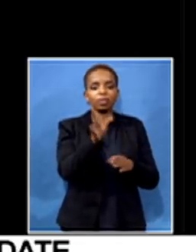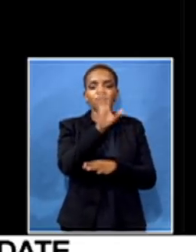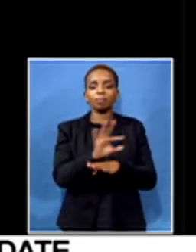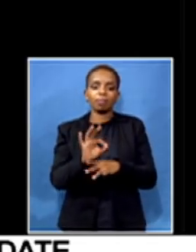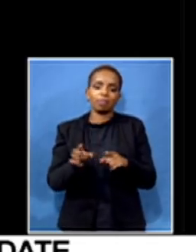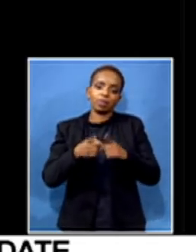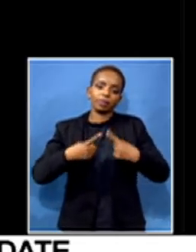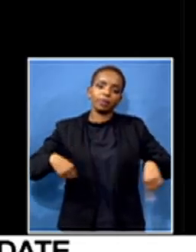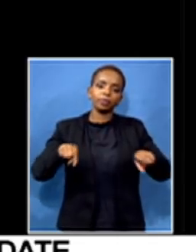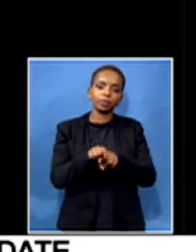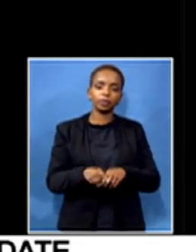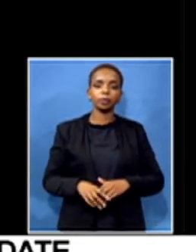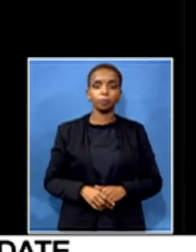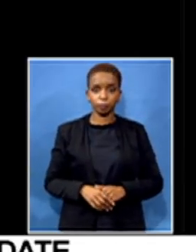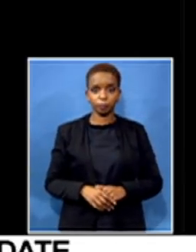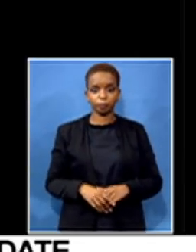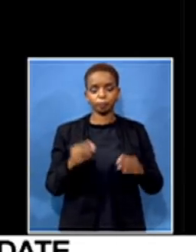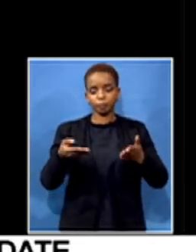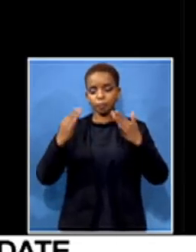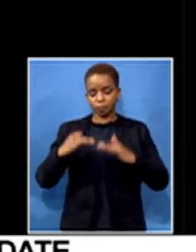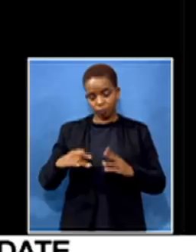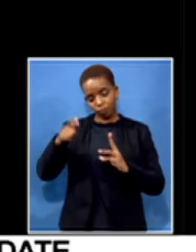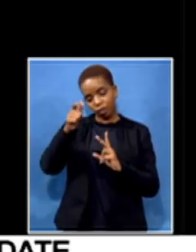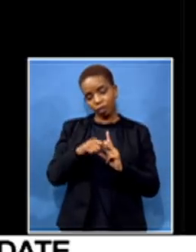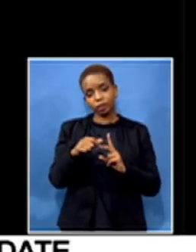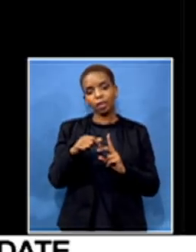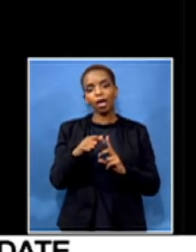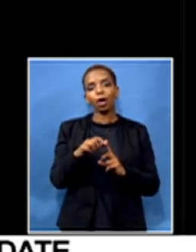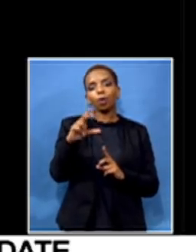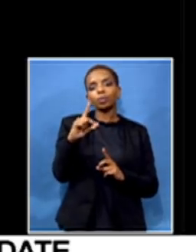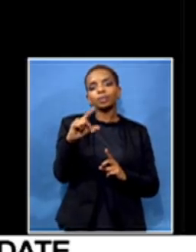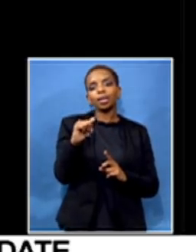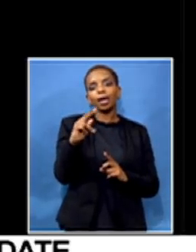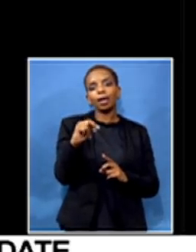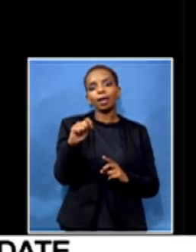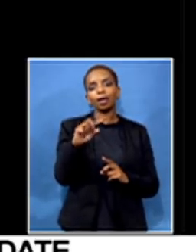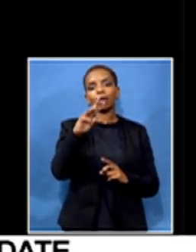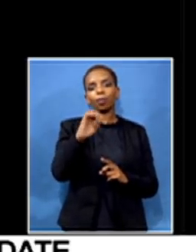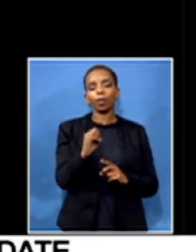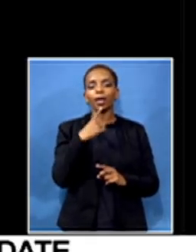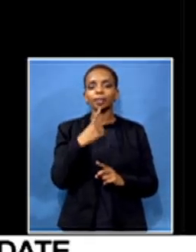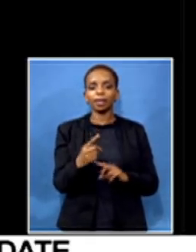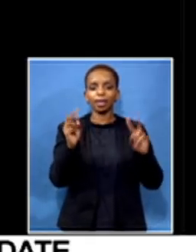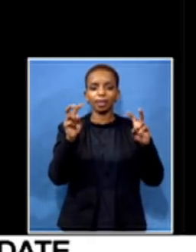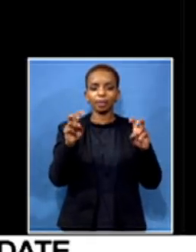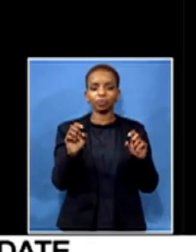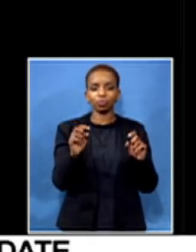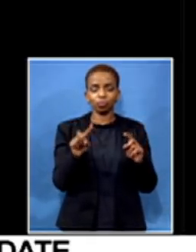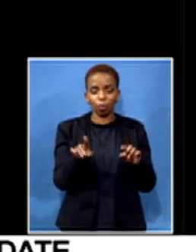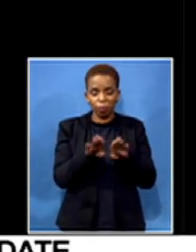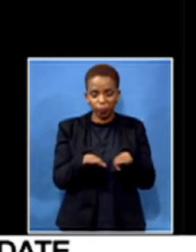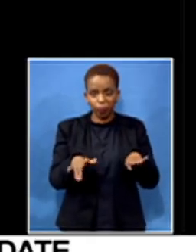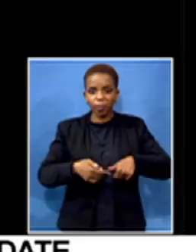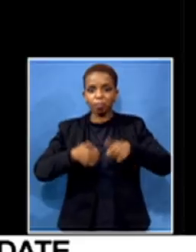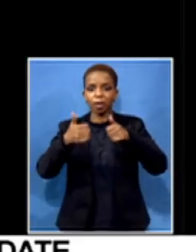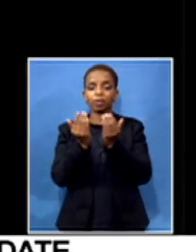Then Honorable Tango has raised a very important question about the readiness as we go back to school. Again, here we are